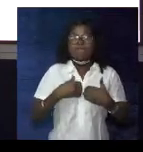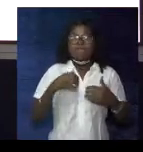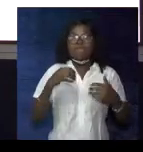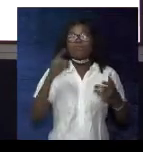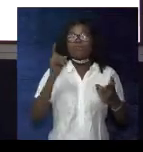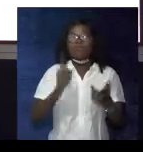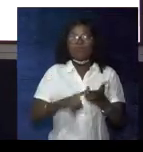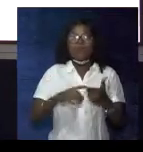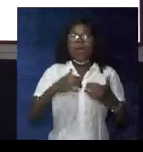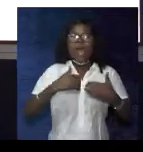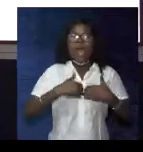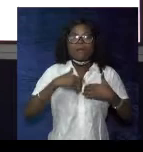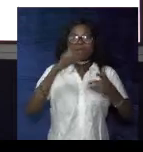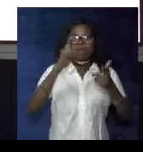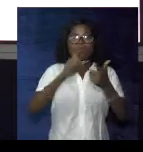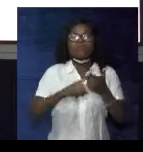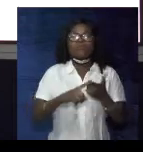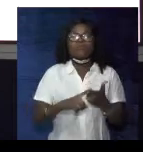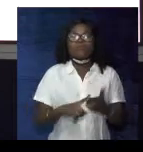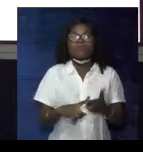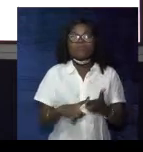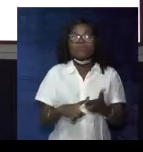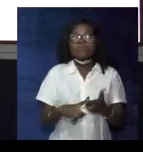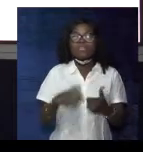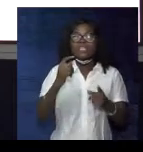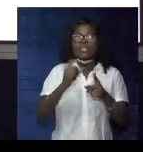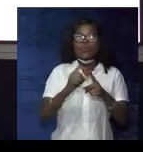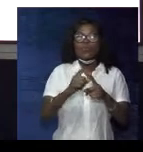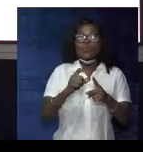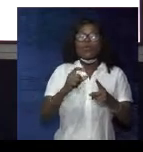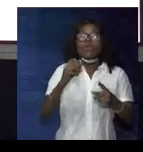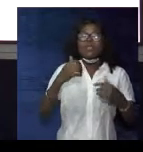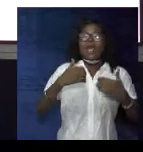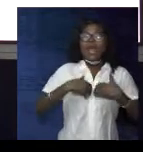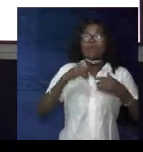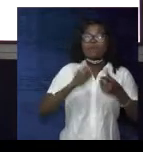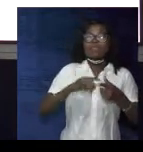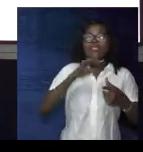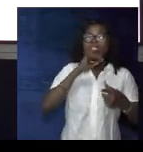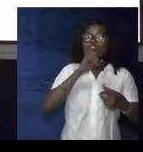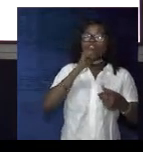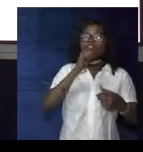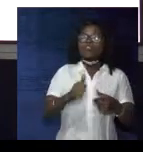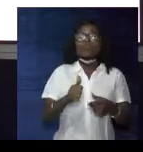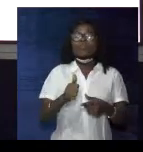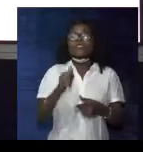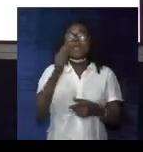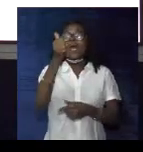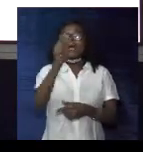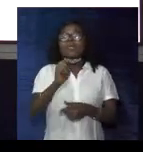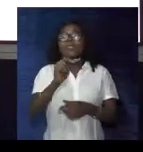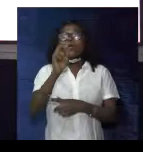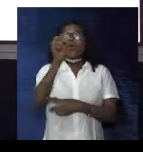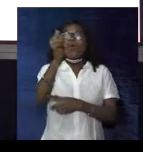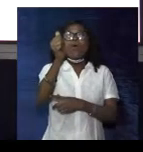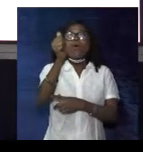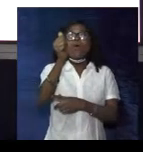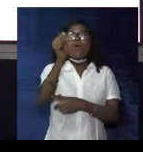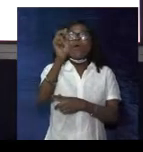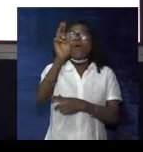Have to. Have to. The word have to is not an auxiliary